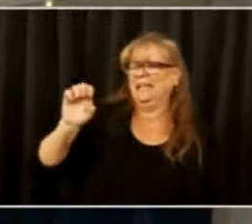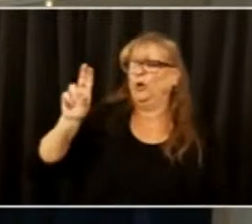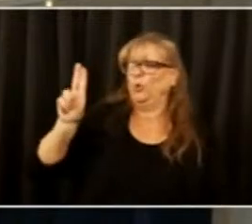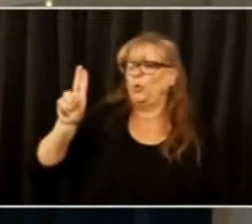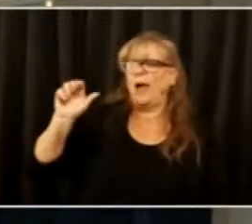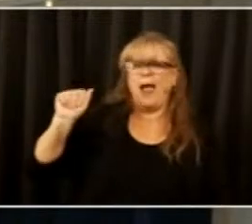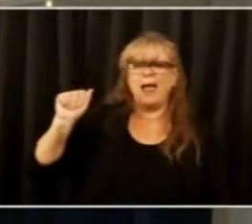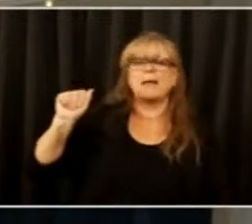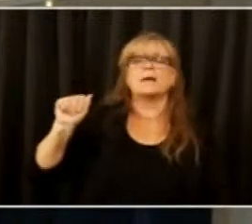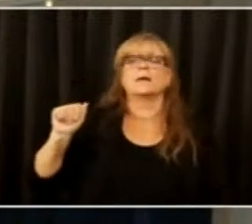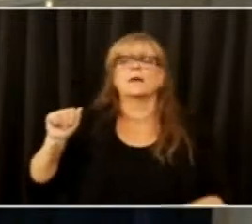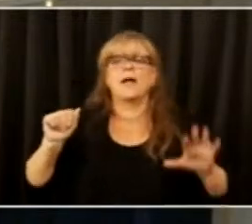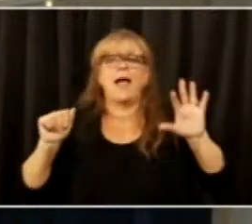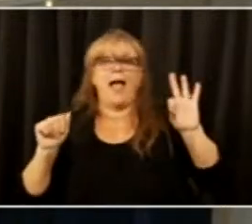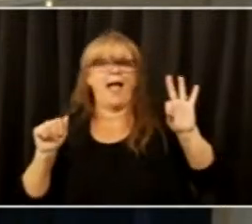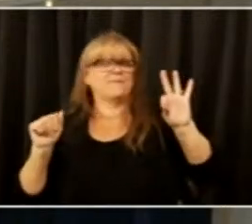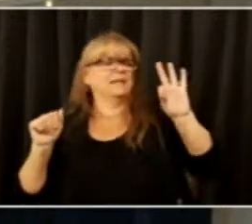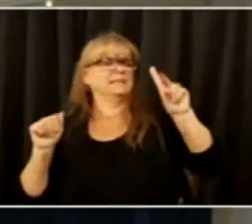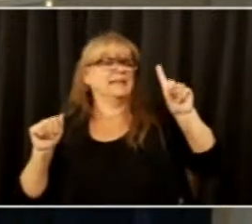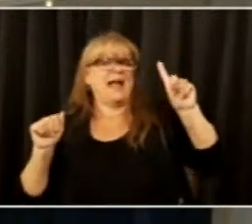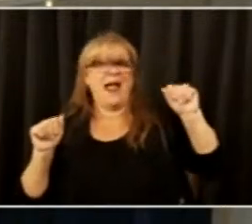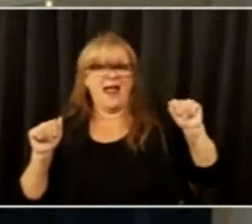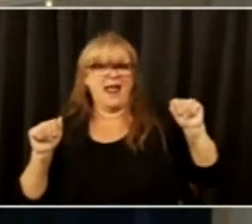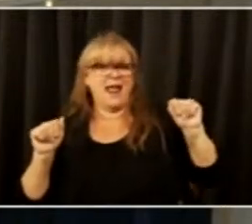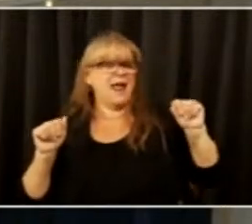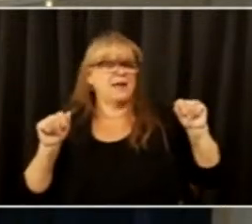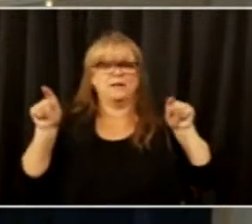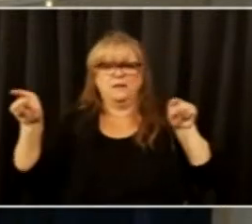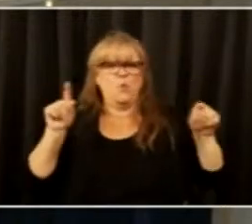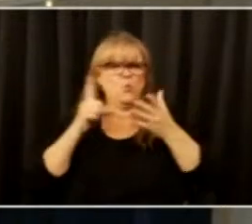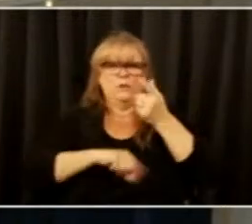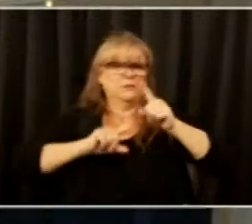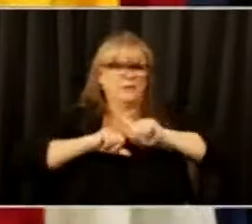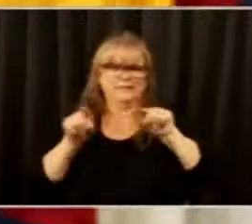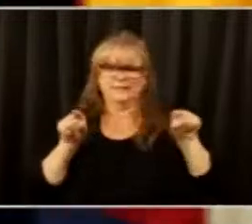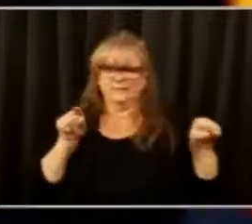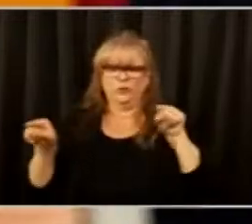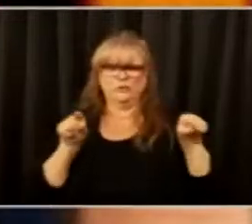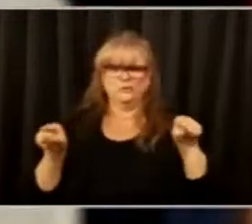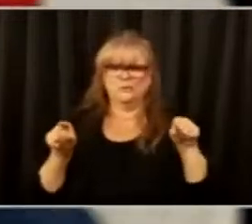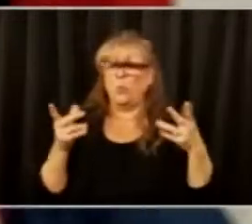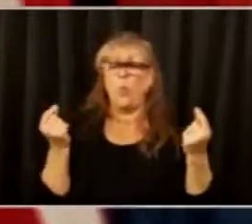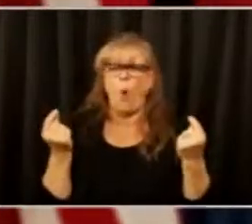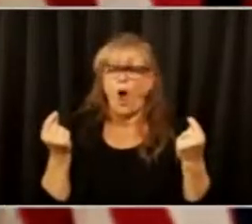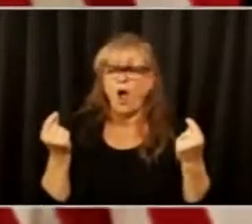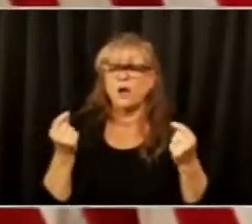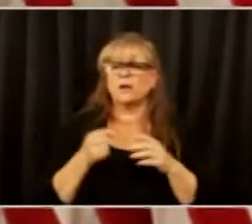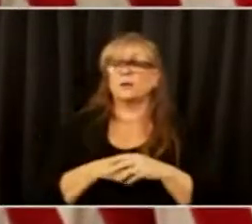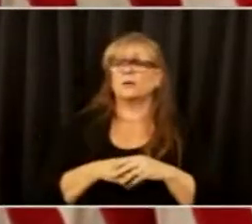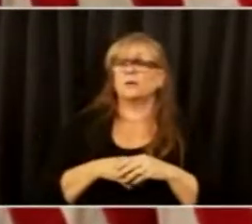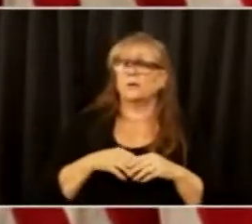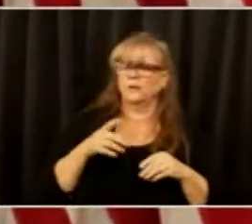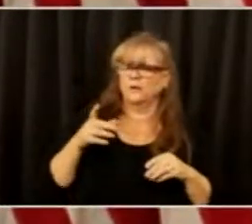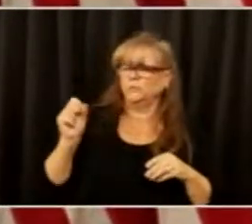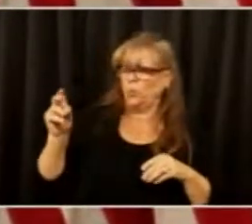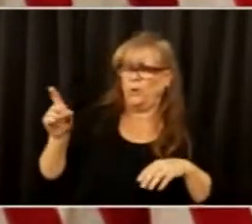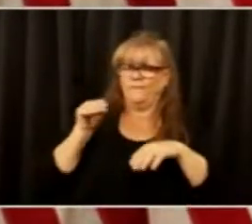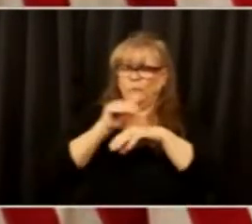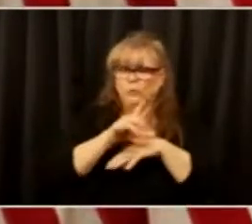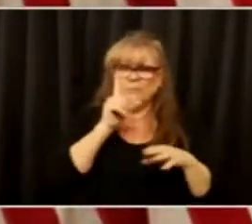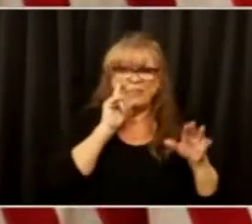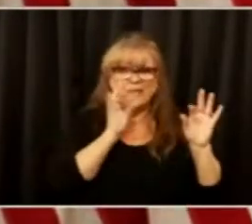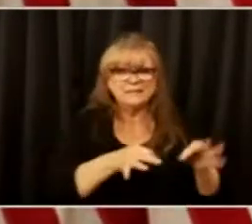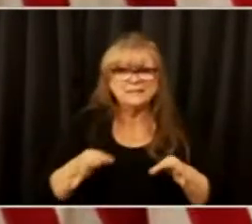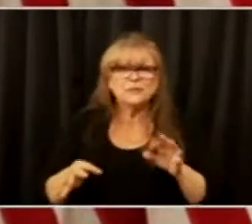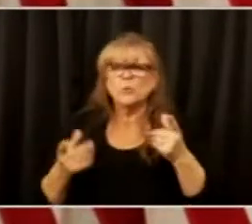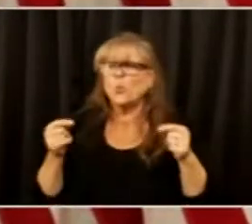mean, and should I care, and should that affect my decision about whether to get vaccinated? Yeah, so it's important for folks to know that the